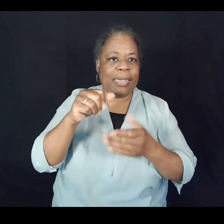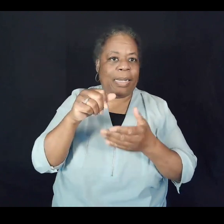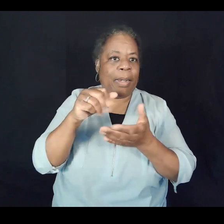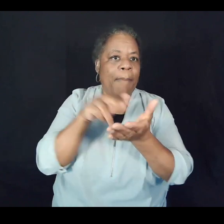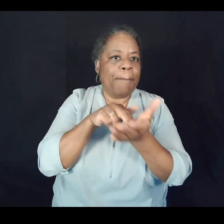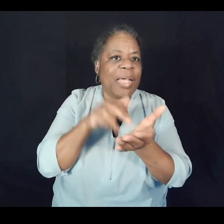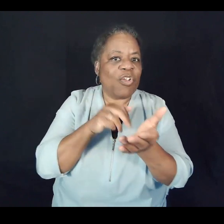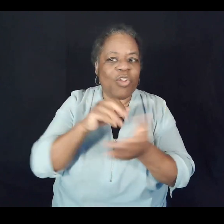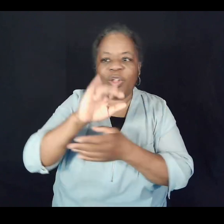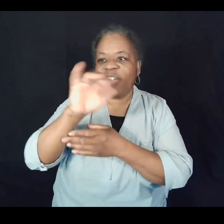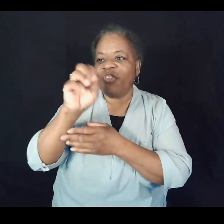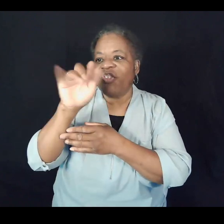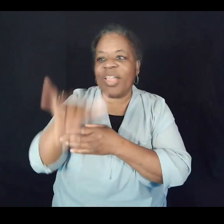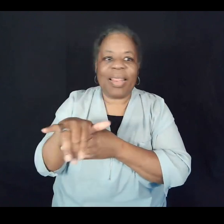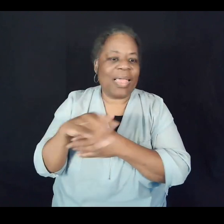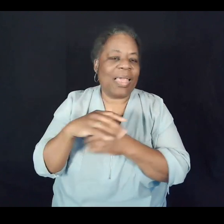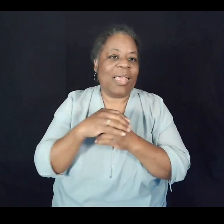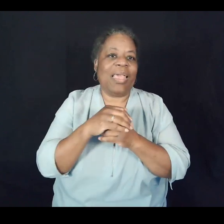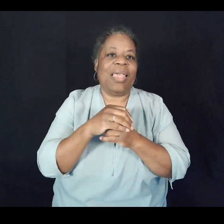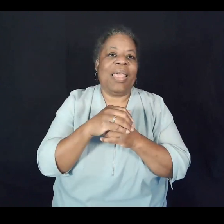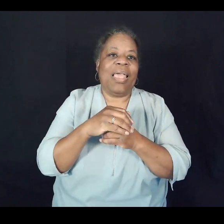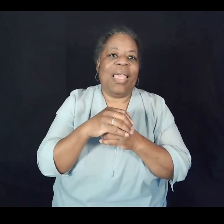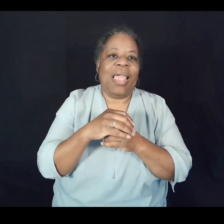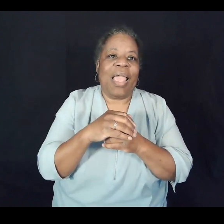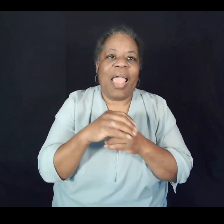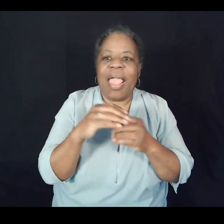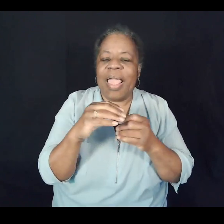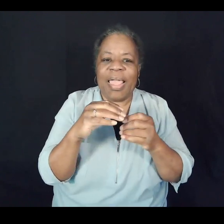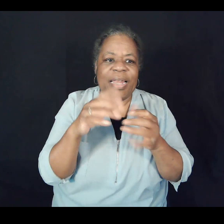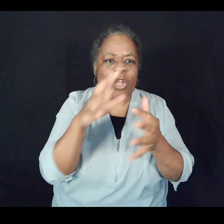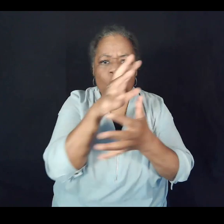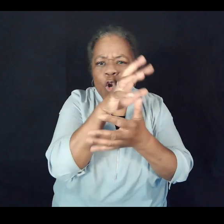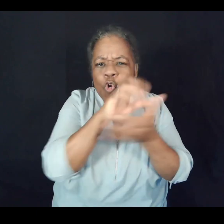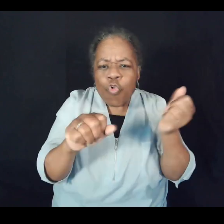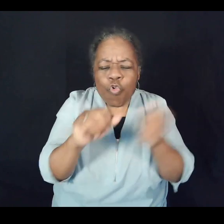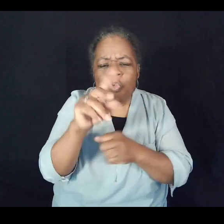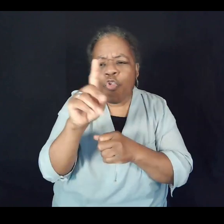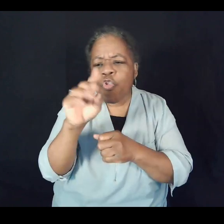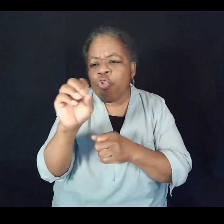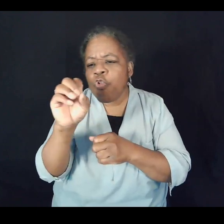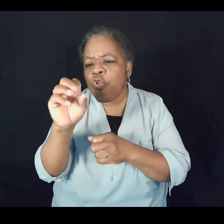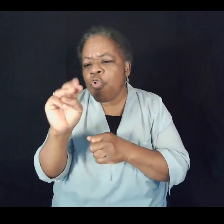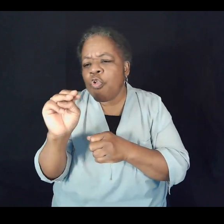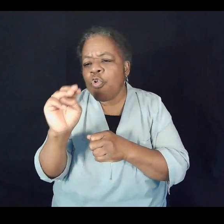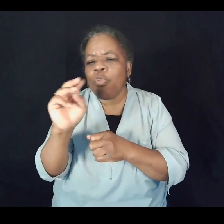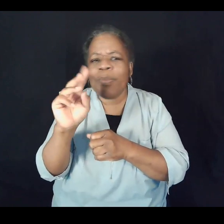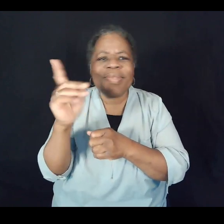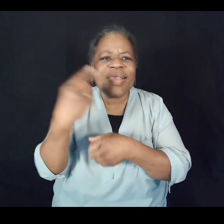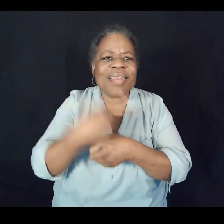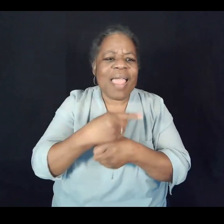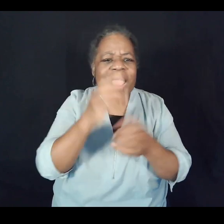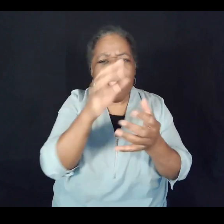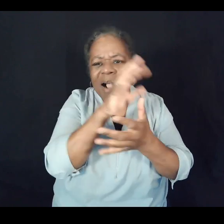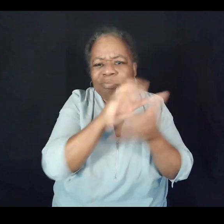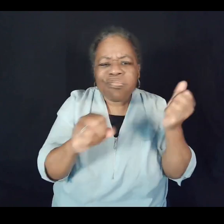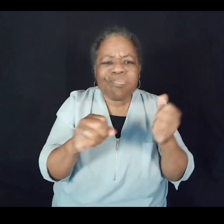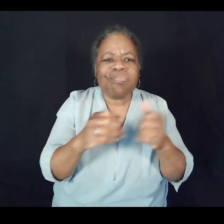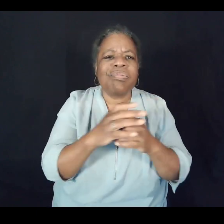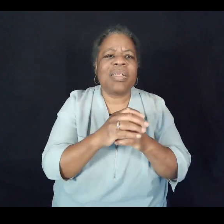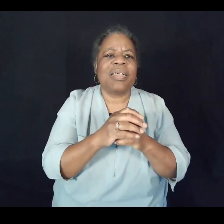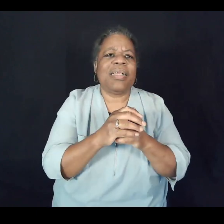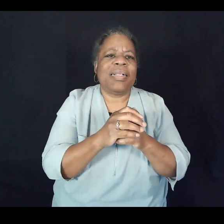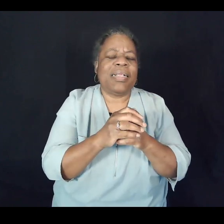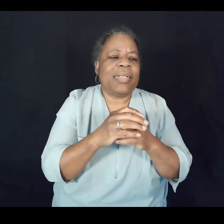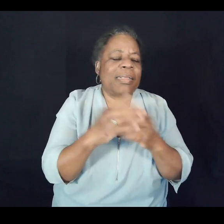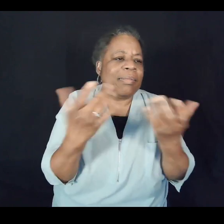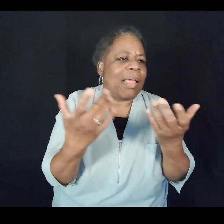Saturday morning cartoons, and countless doomsday scenarios, including, you know, nuclear war and earthquakes and killer bees